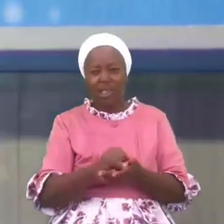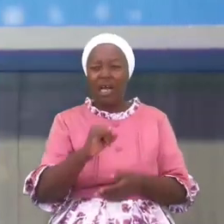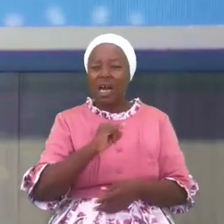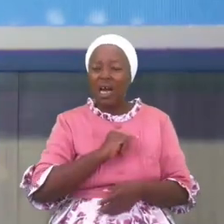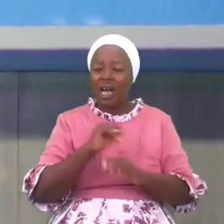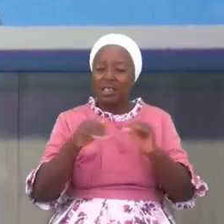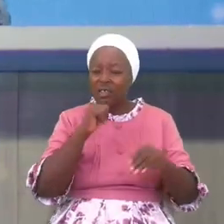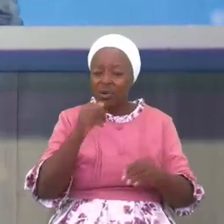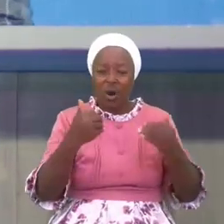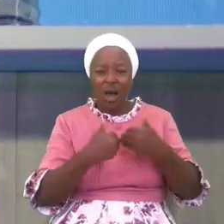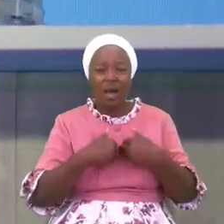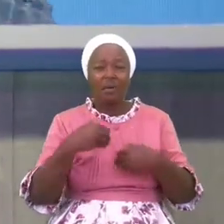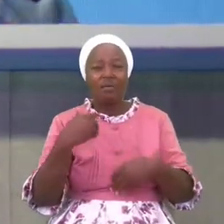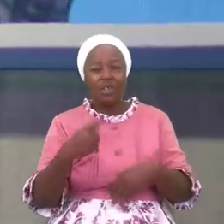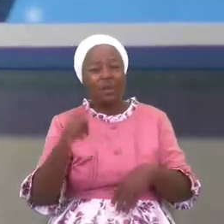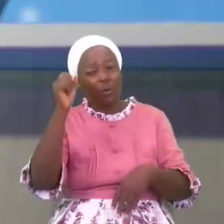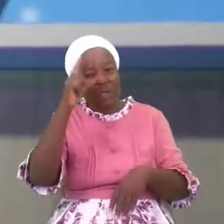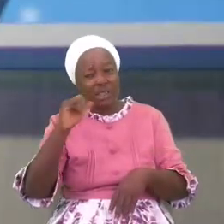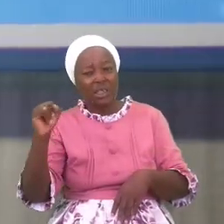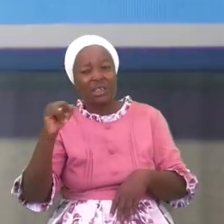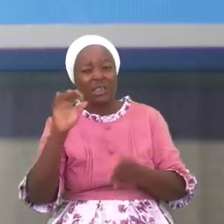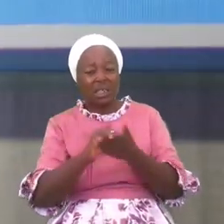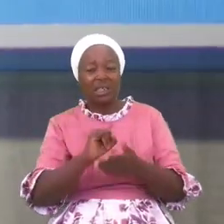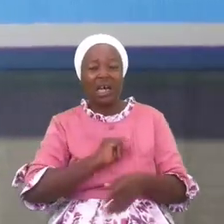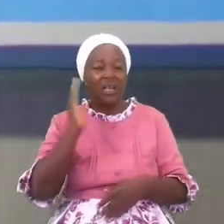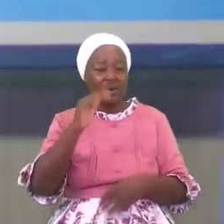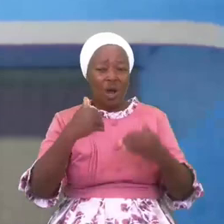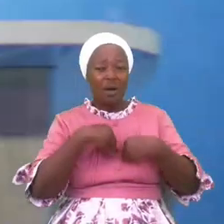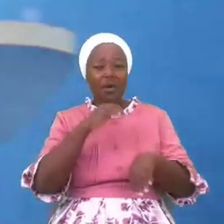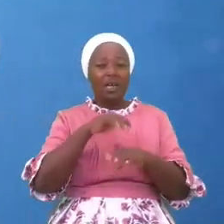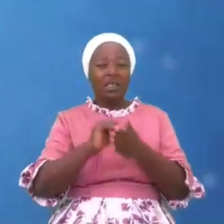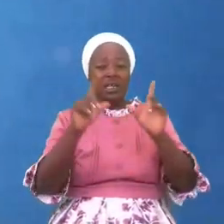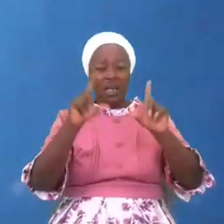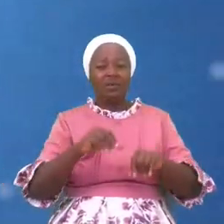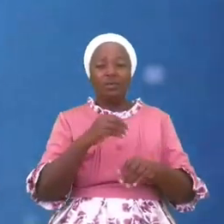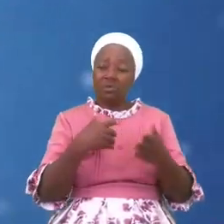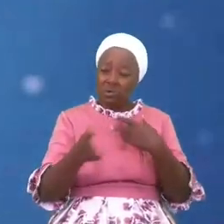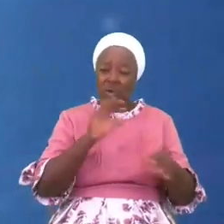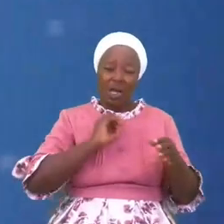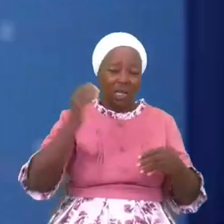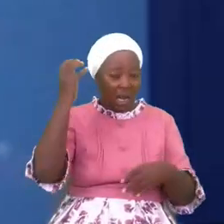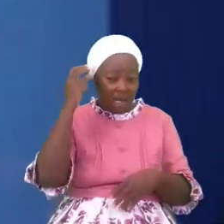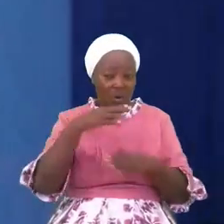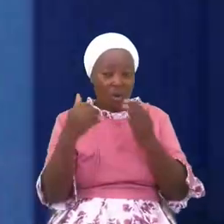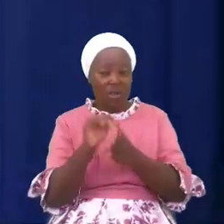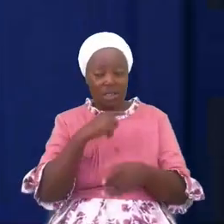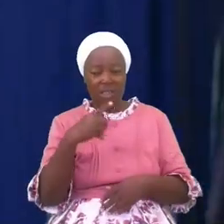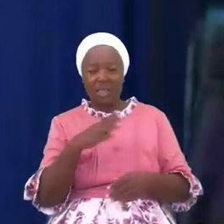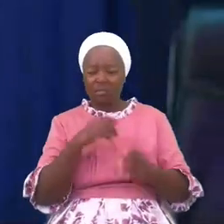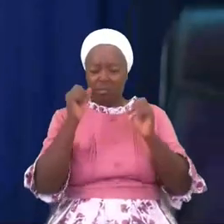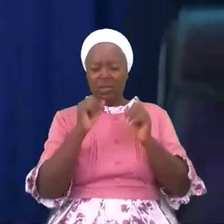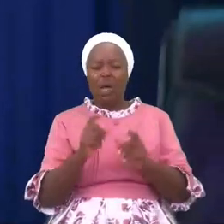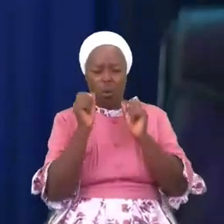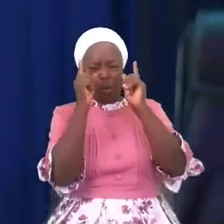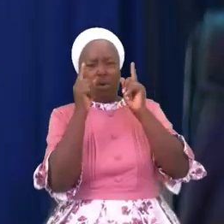even though I had what he was saying. Eventually I woke up, I said, I want to have a good grade, and if I'm